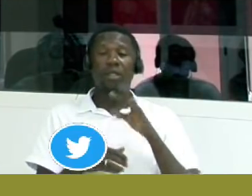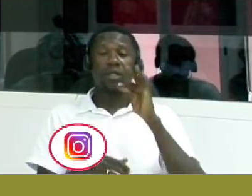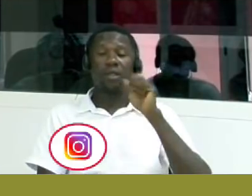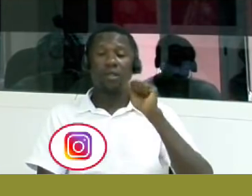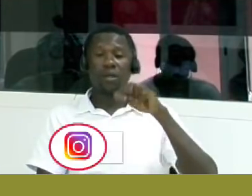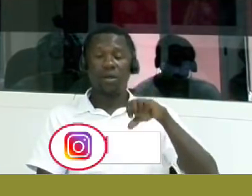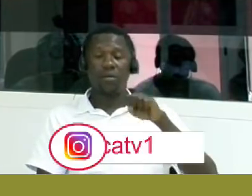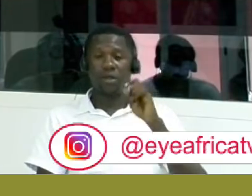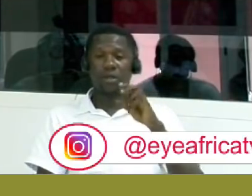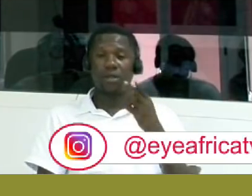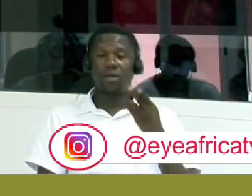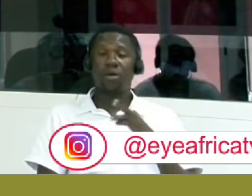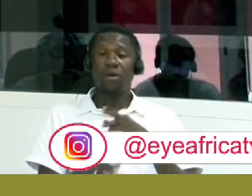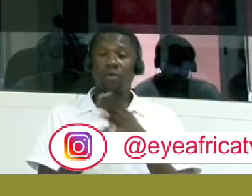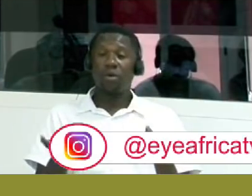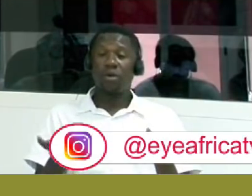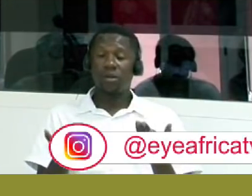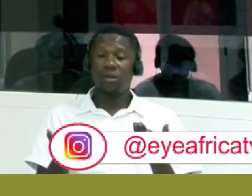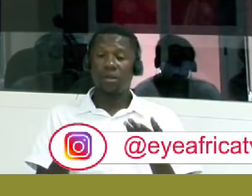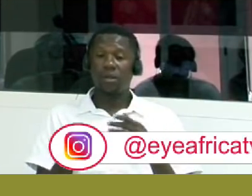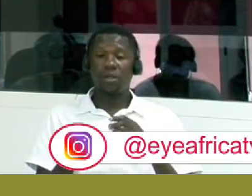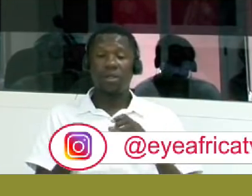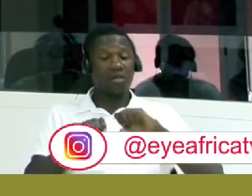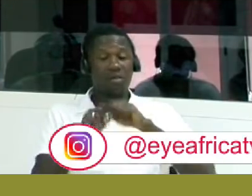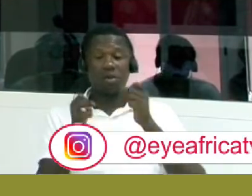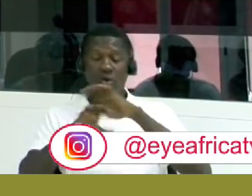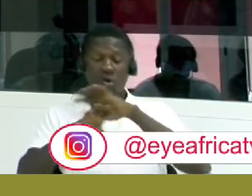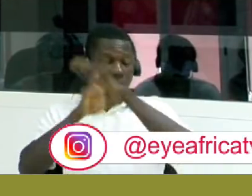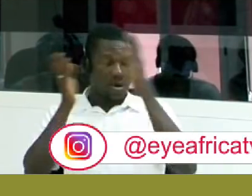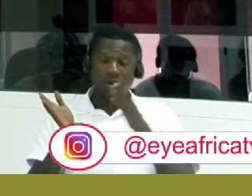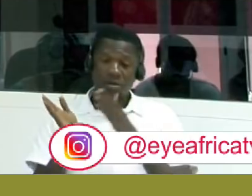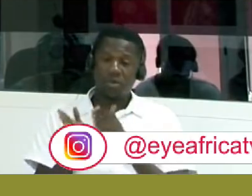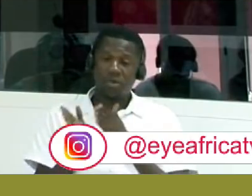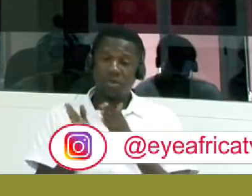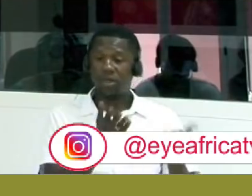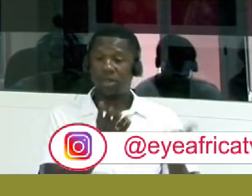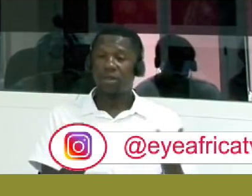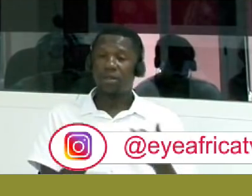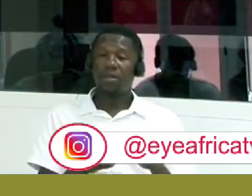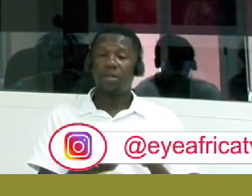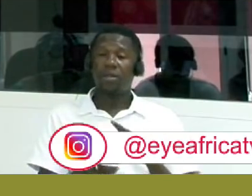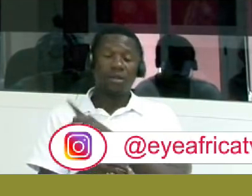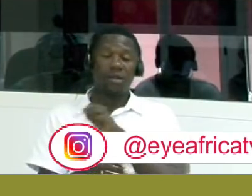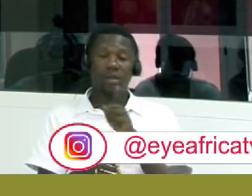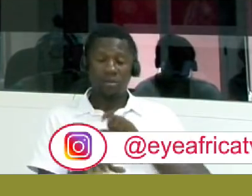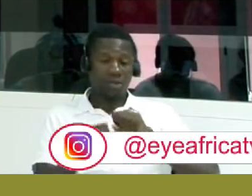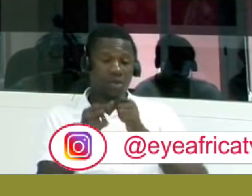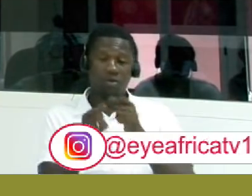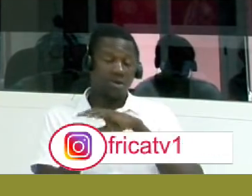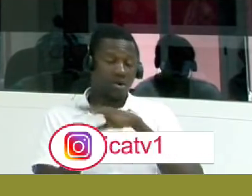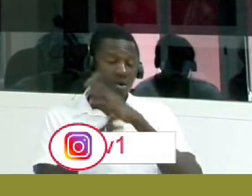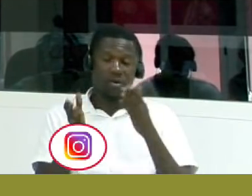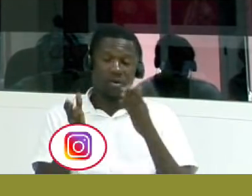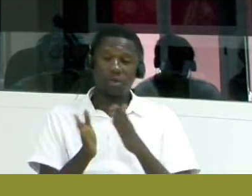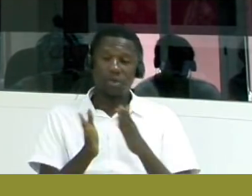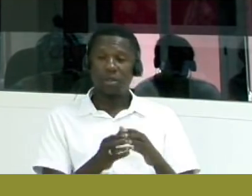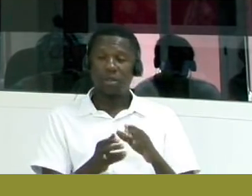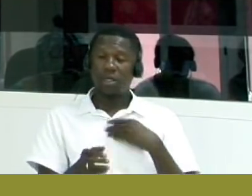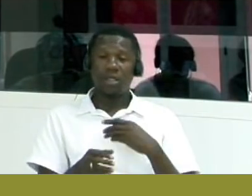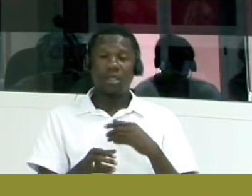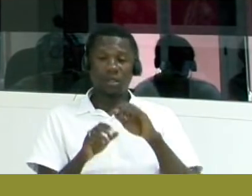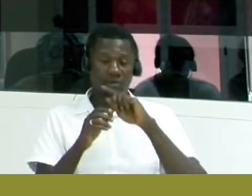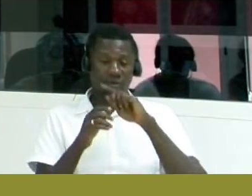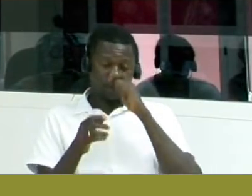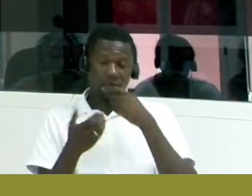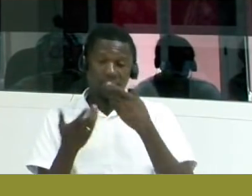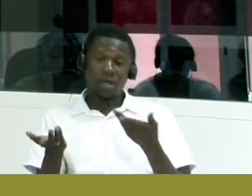up all our arrangements. I said, what do you mean? He said, they messed up our arrangements there. There is fatality.